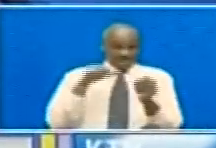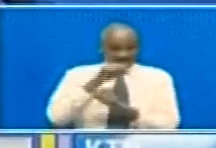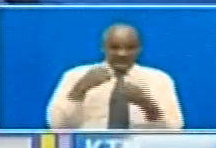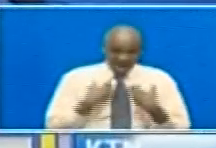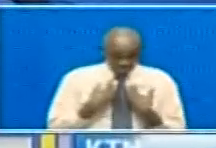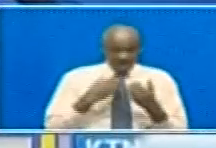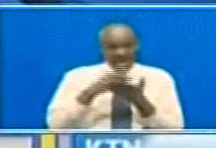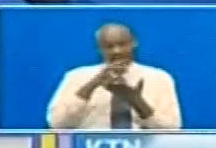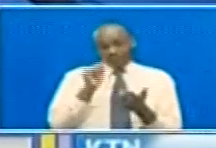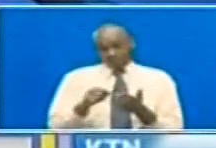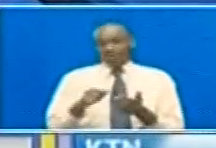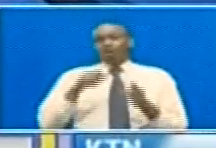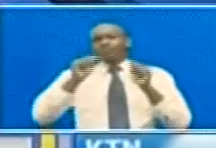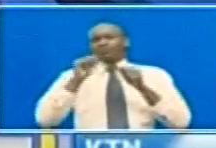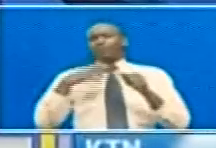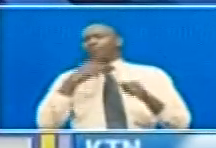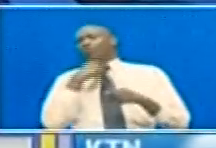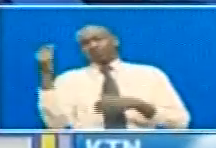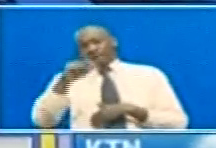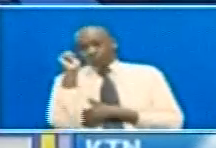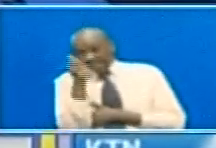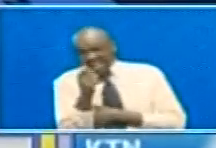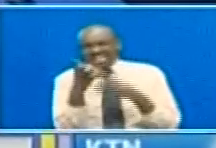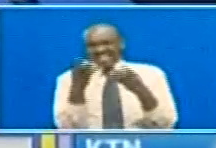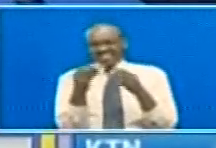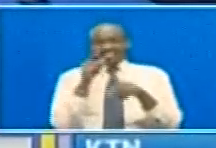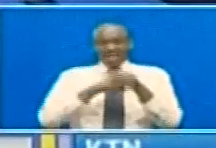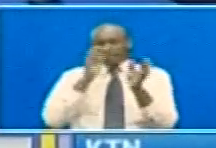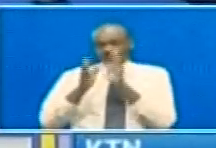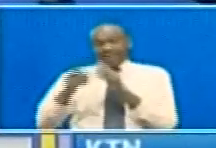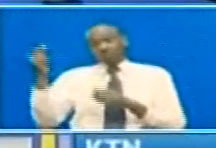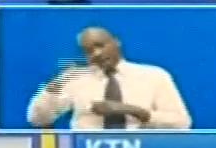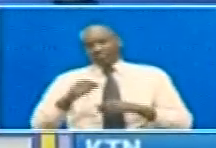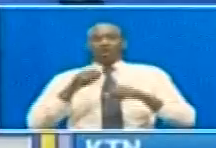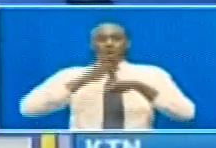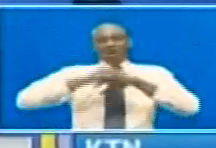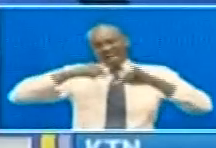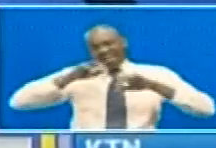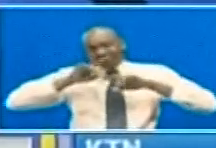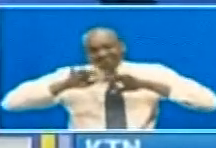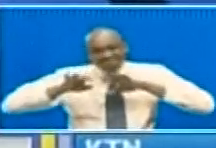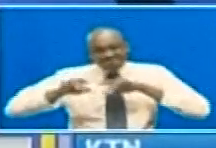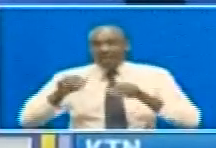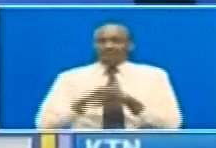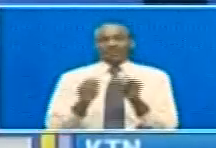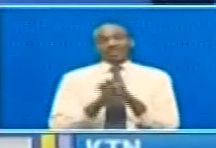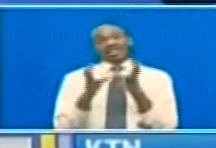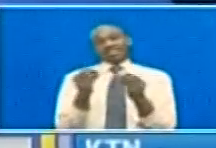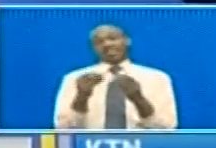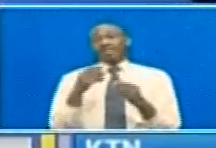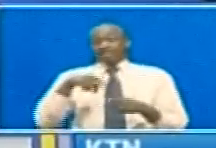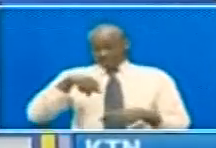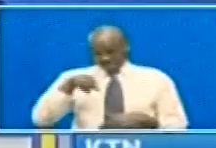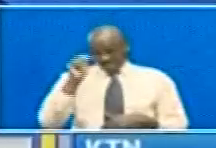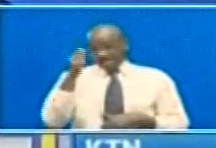directory is aimed at giving potential tourists an easy time when planning for their trips to Kenya as an ongoing effort to revive the sector,